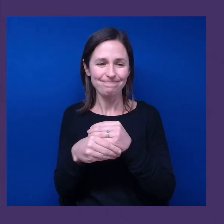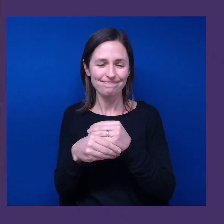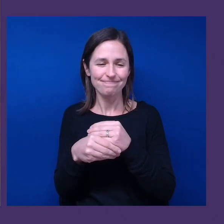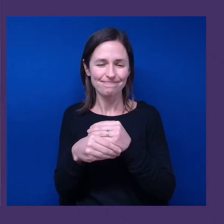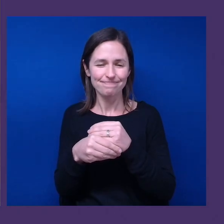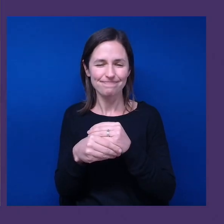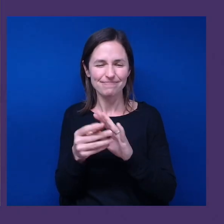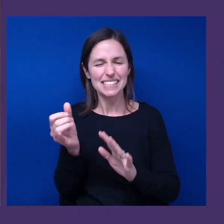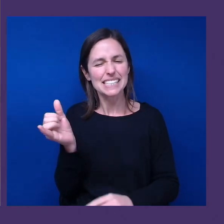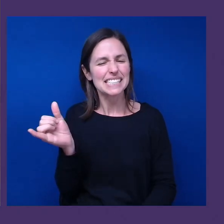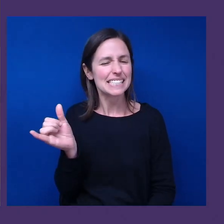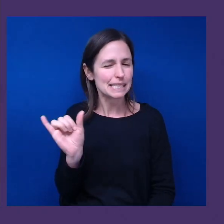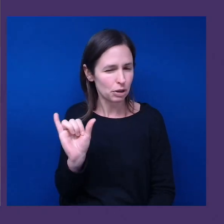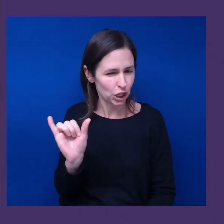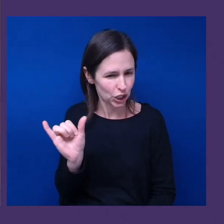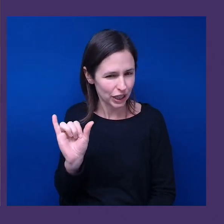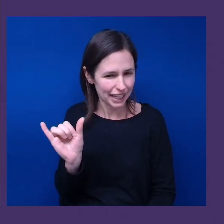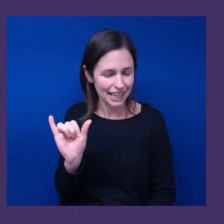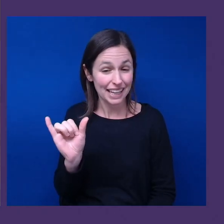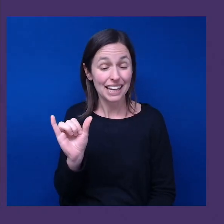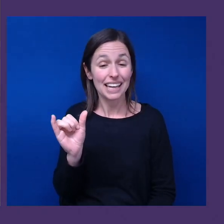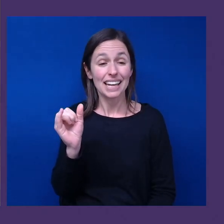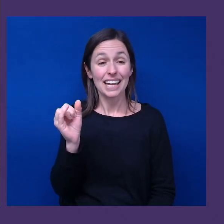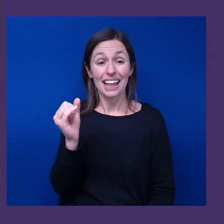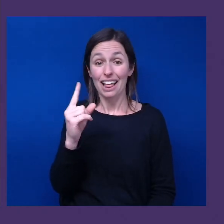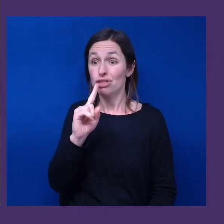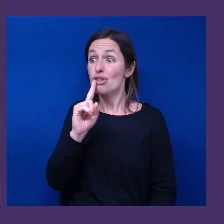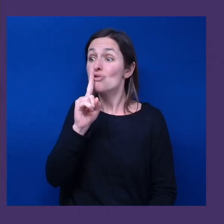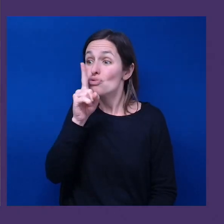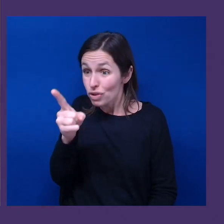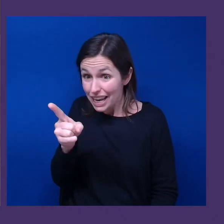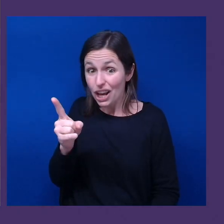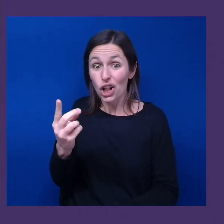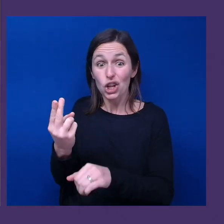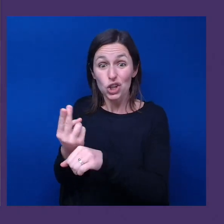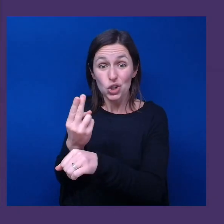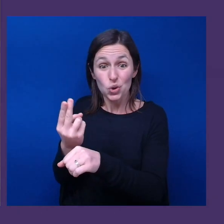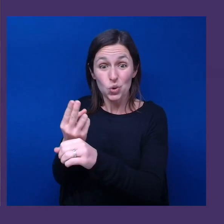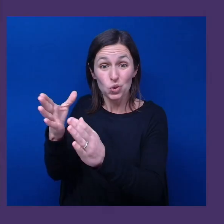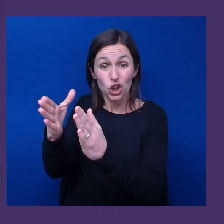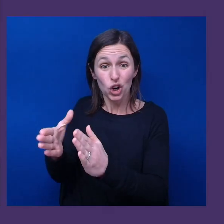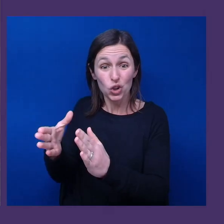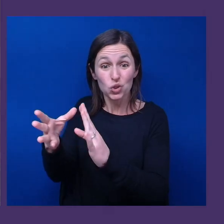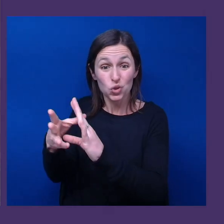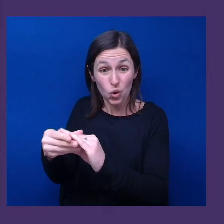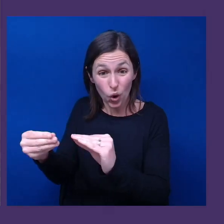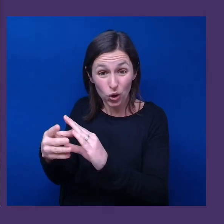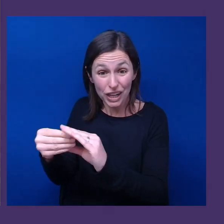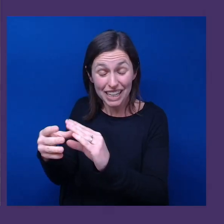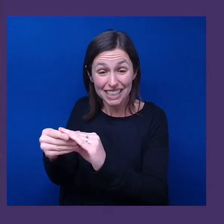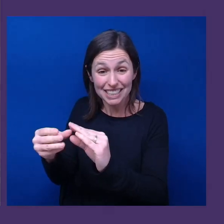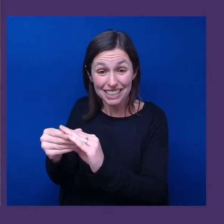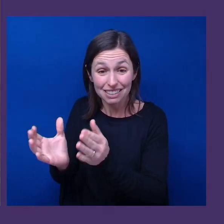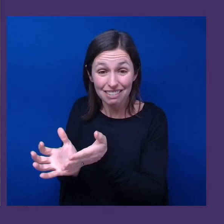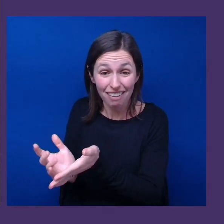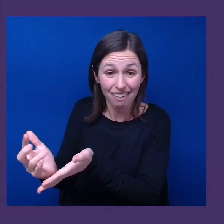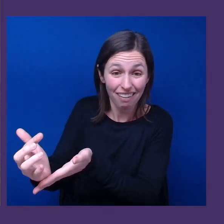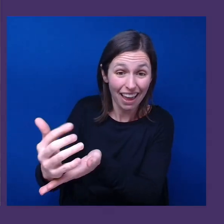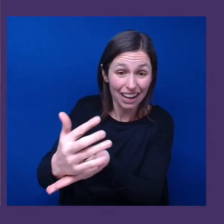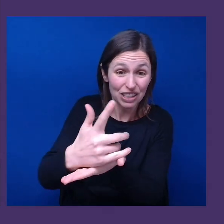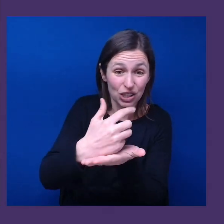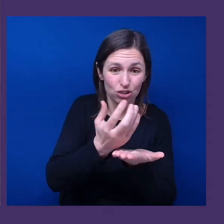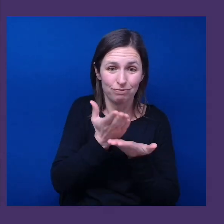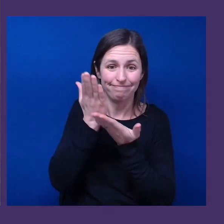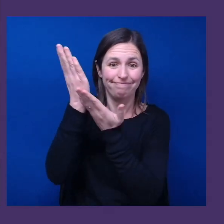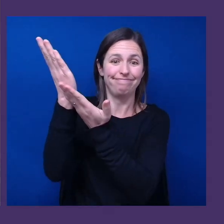similarly, bringing the stories of real users and customers, to the product owners to build empathy, whether it's through video